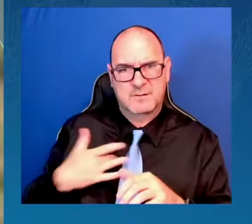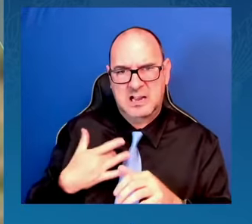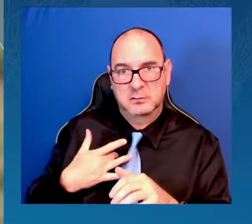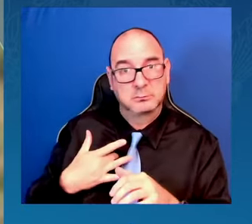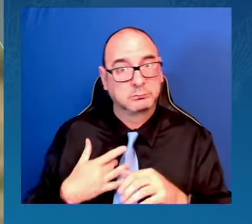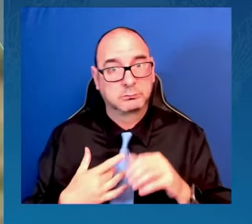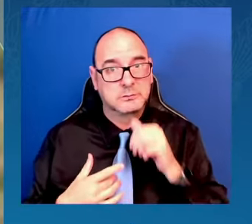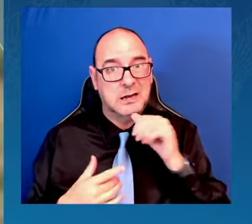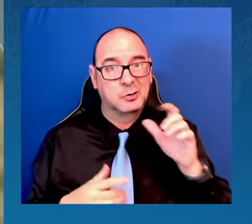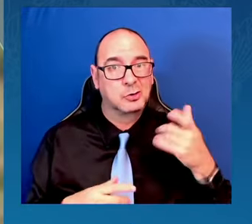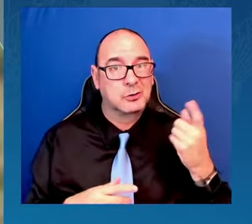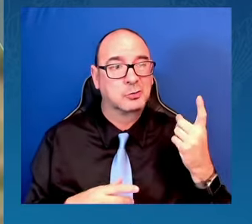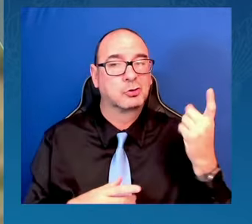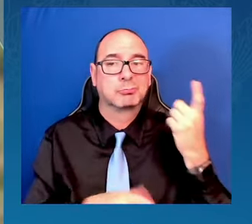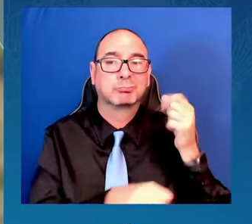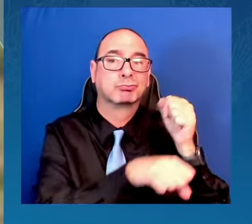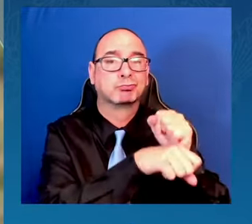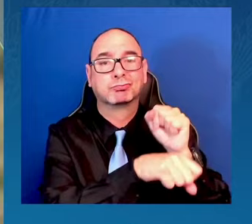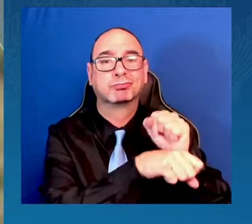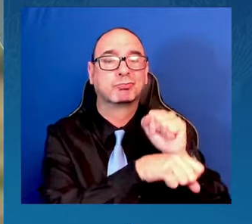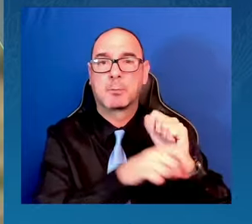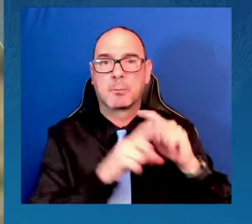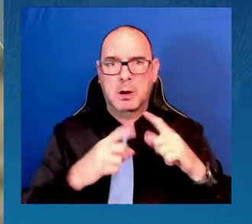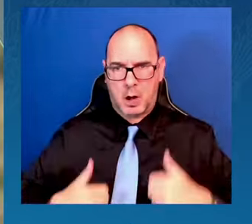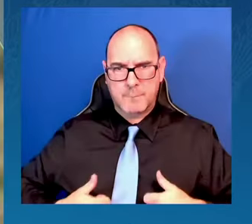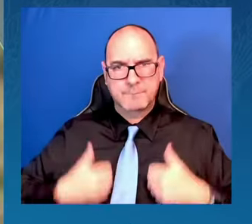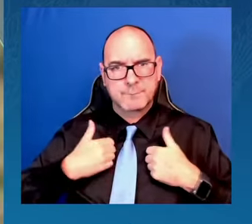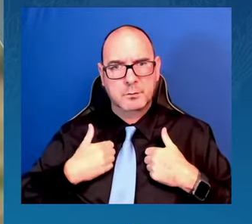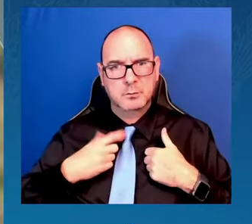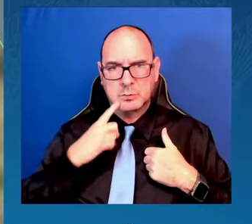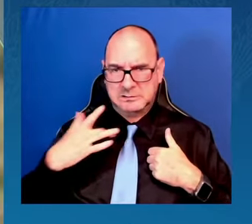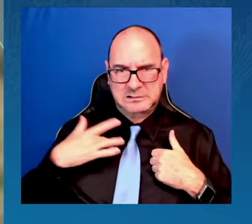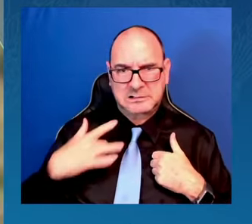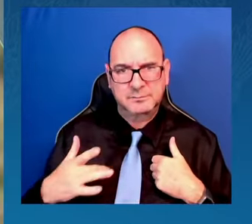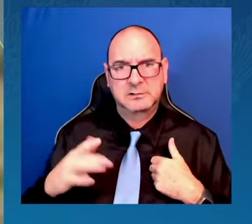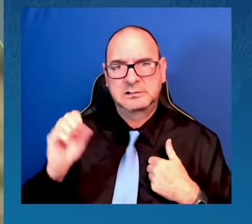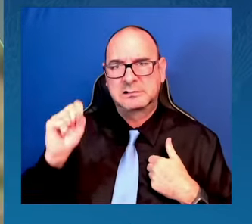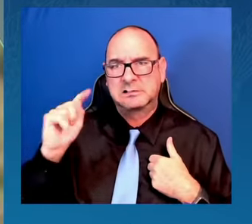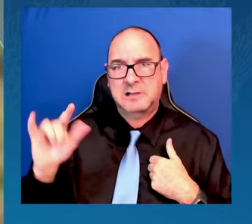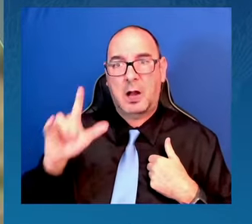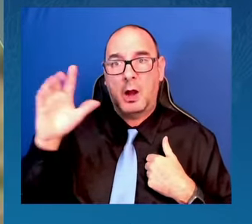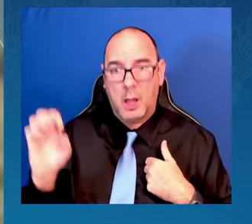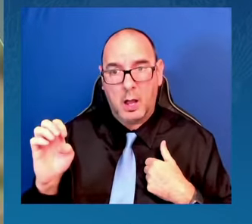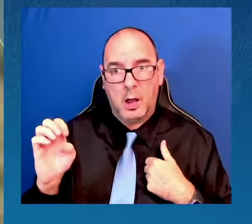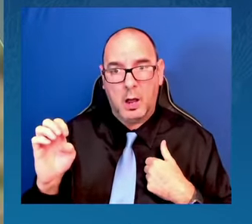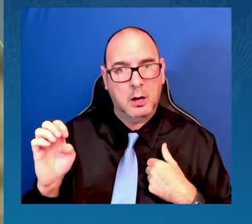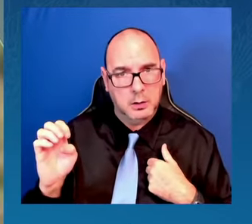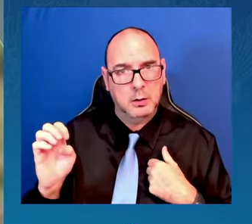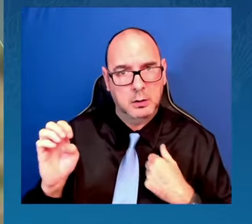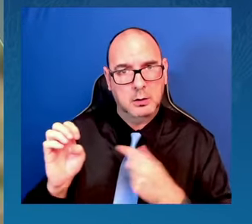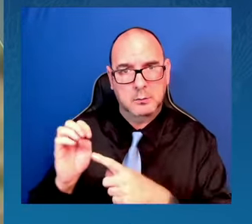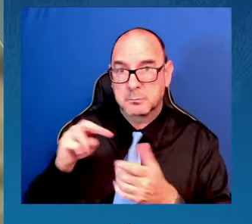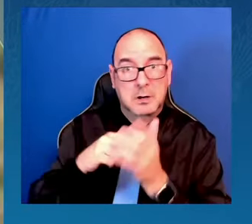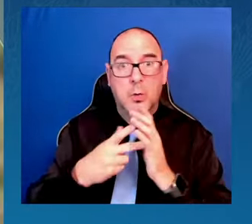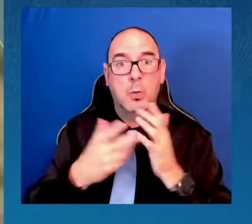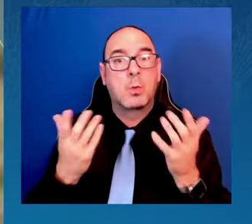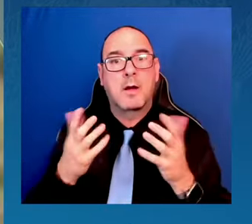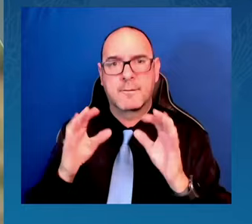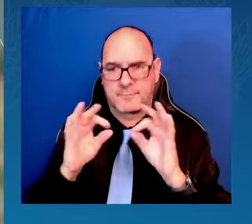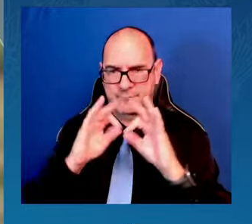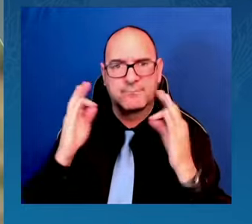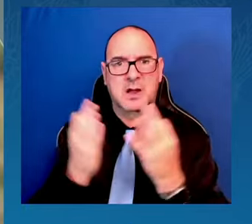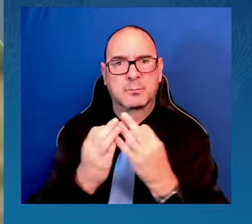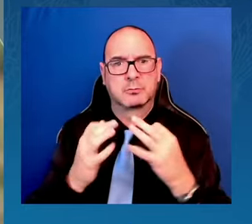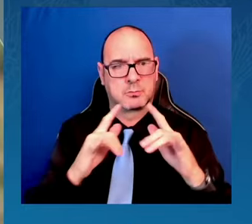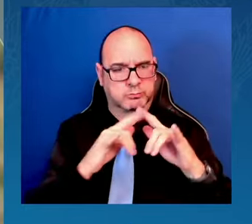it's a lifestyle. He said, it takes time away from your family, but you make incredible friends that become like family